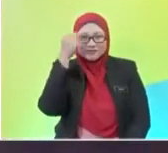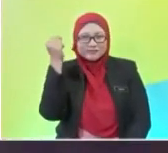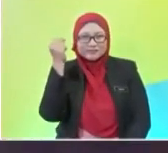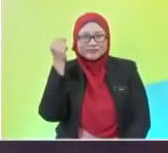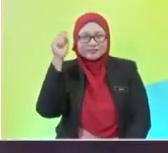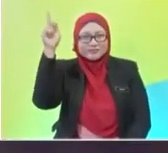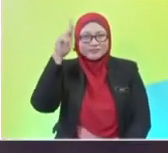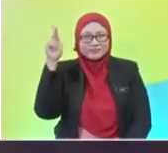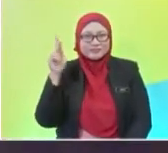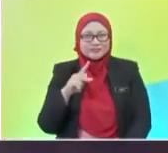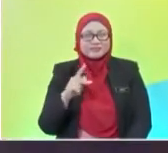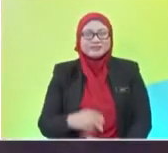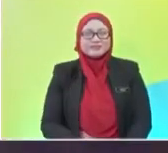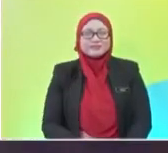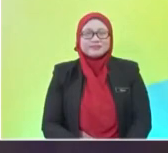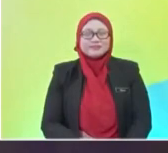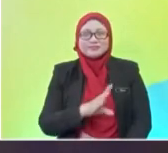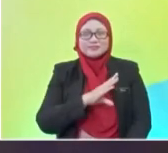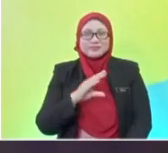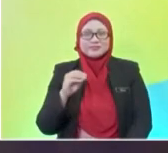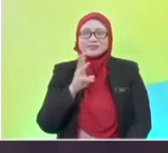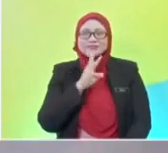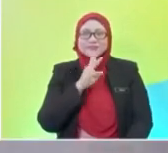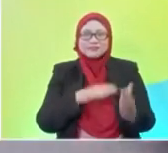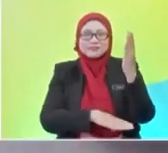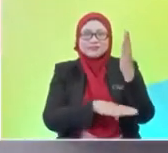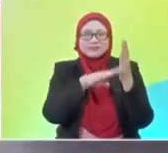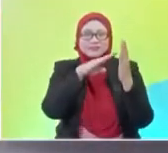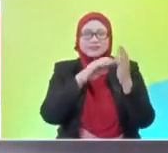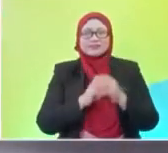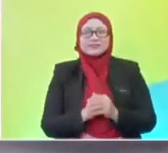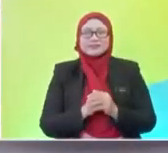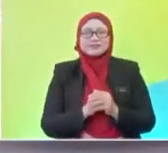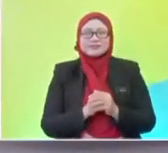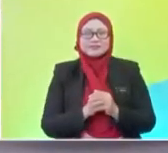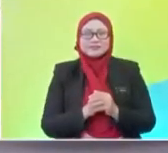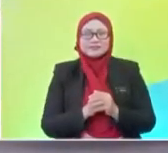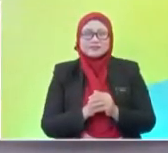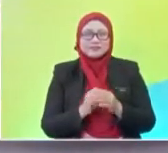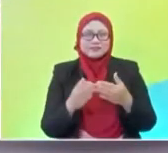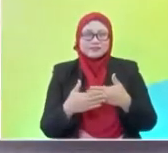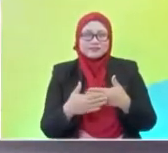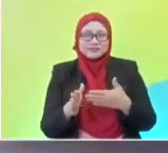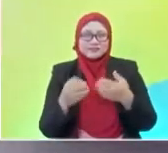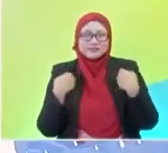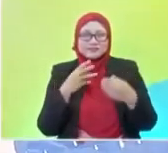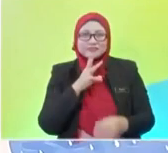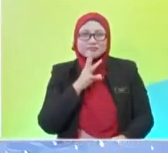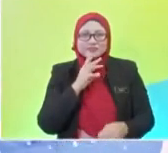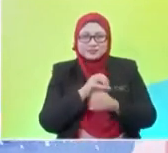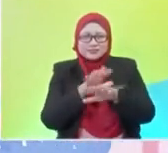then? Soon the water level rise. Oh, no. And then there was water